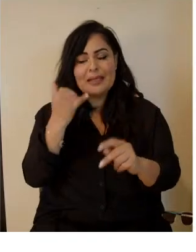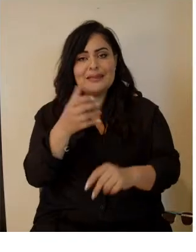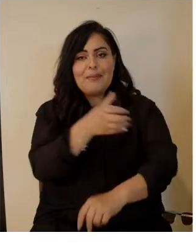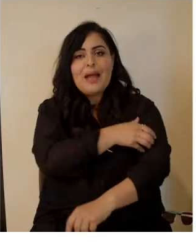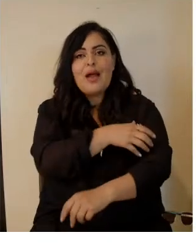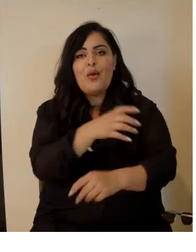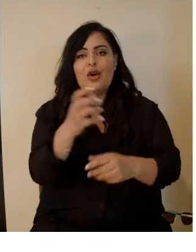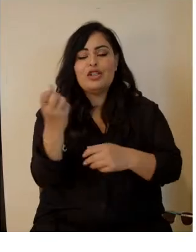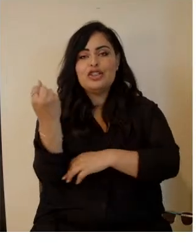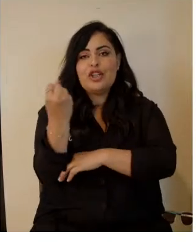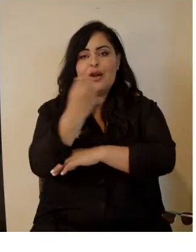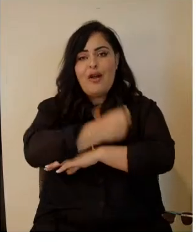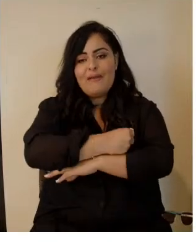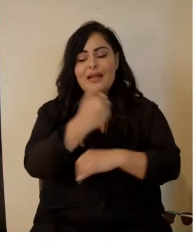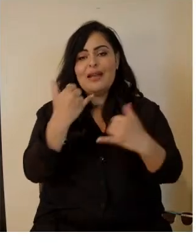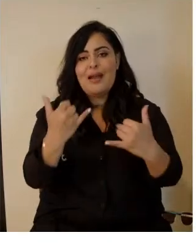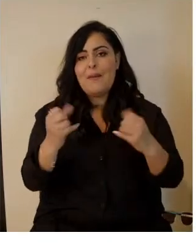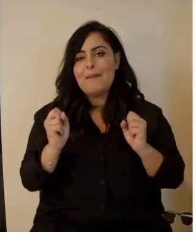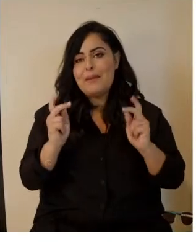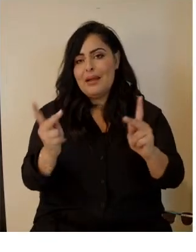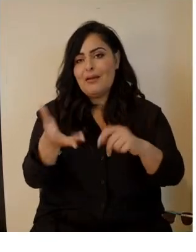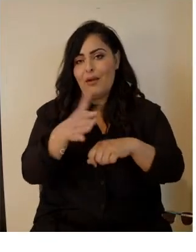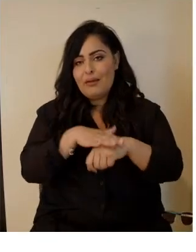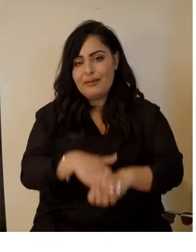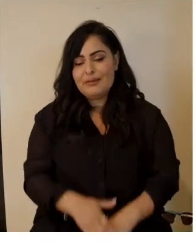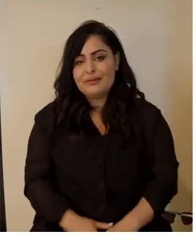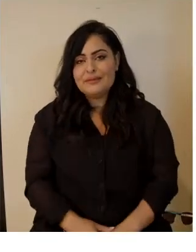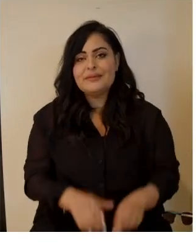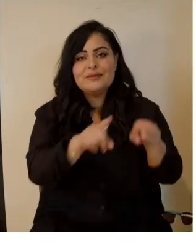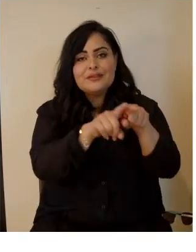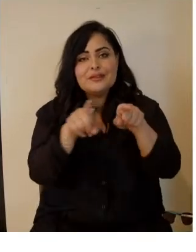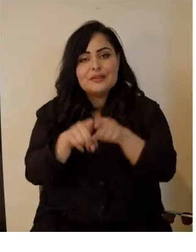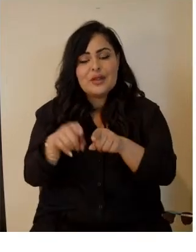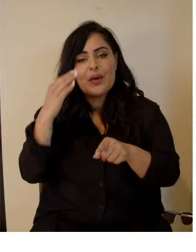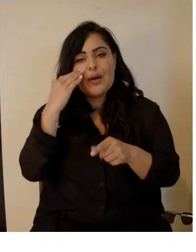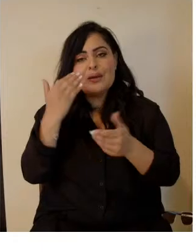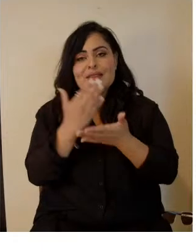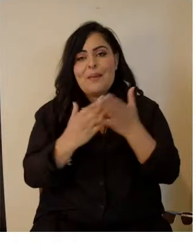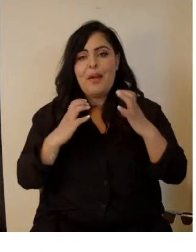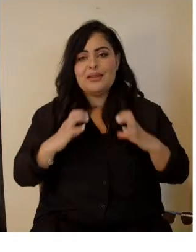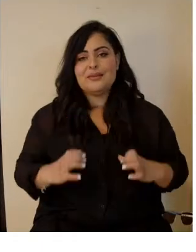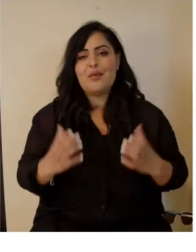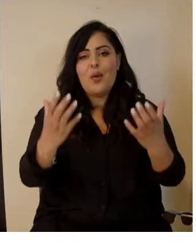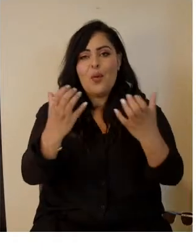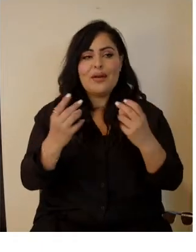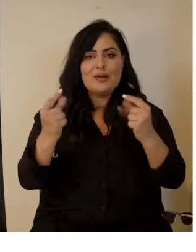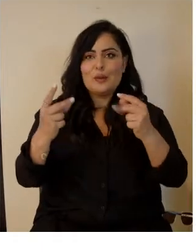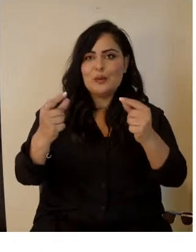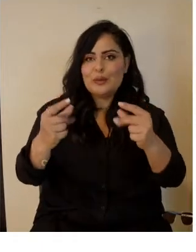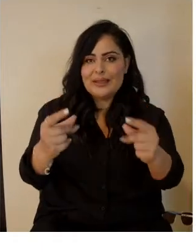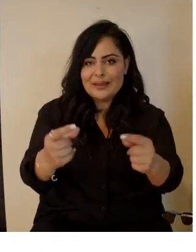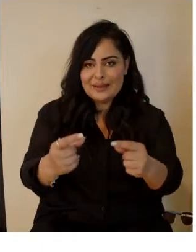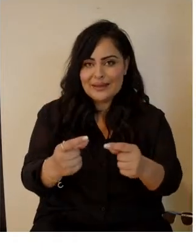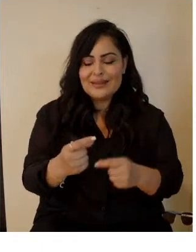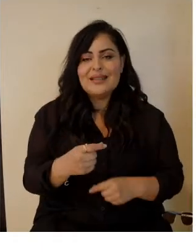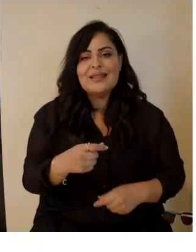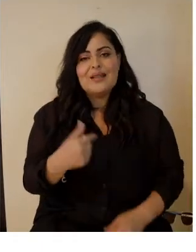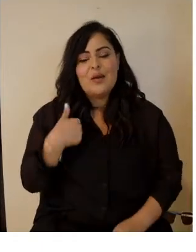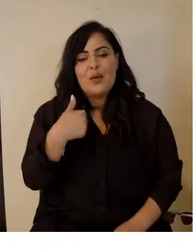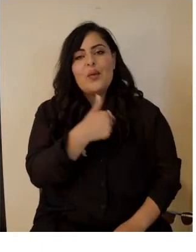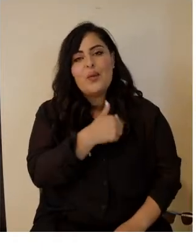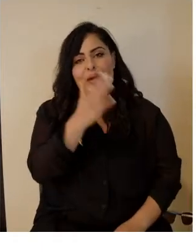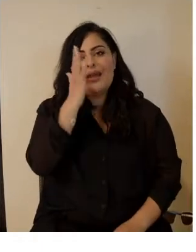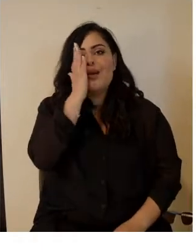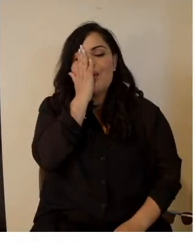who have now been restored. We also know that our customers want to see their power restored quickly. I can share we